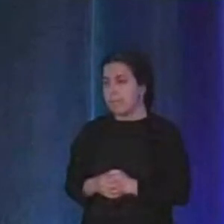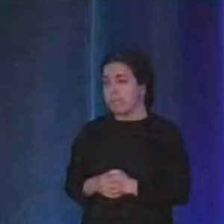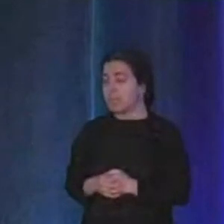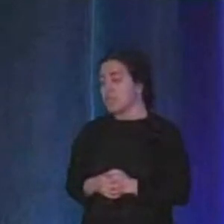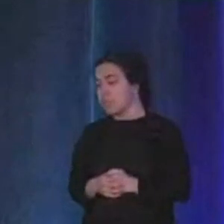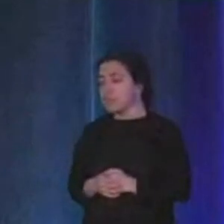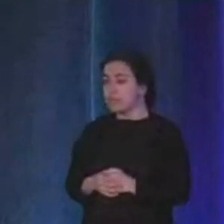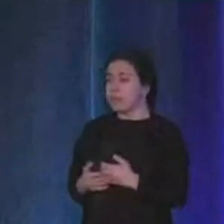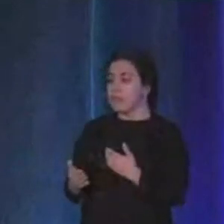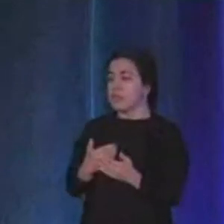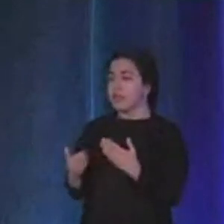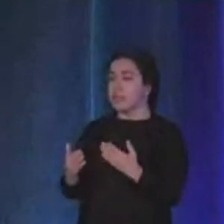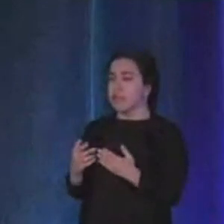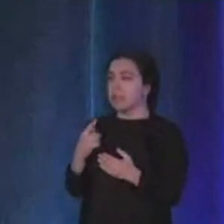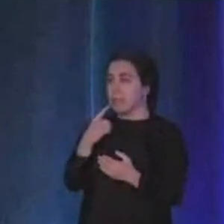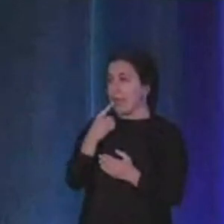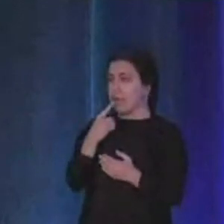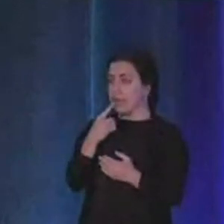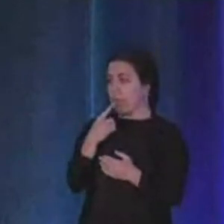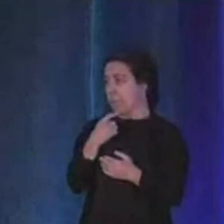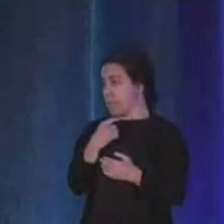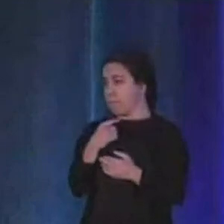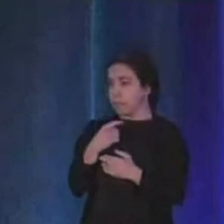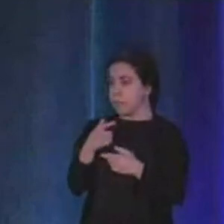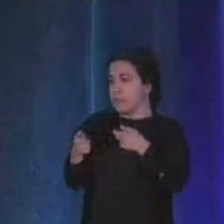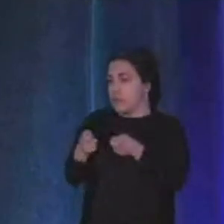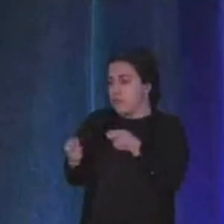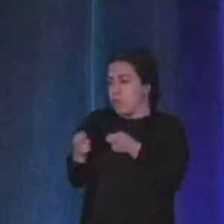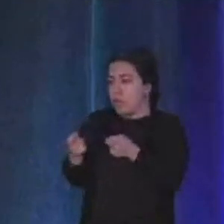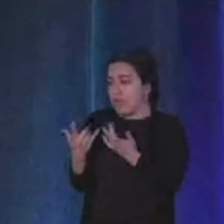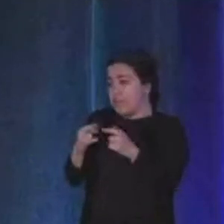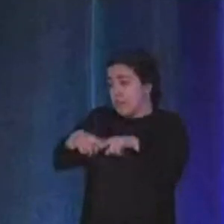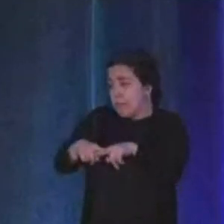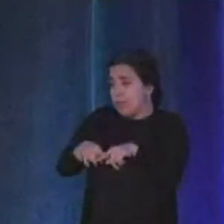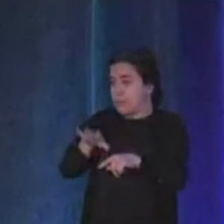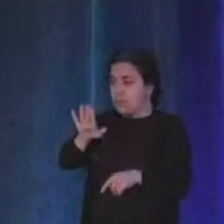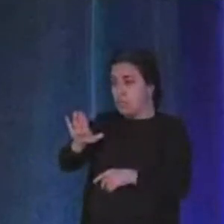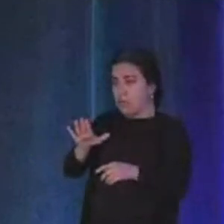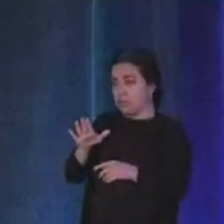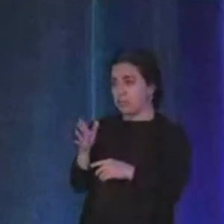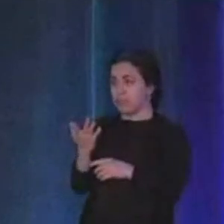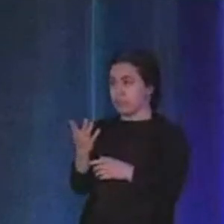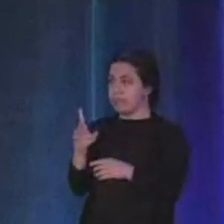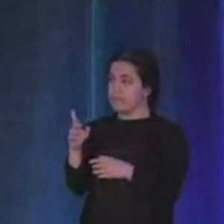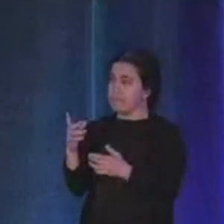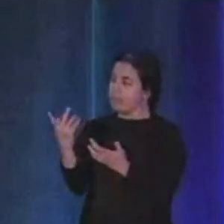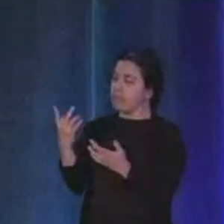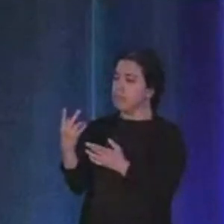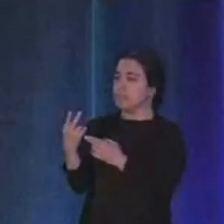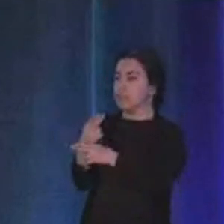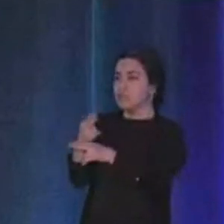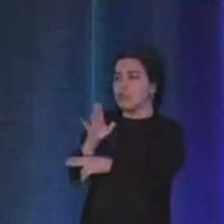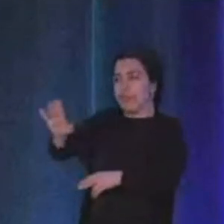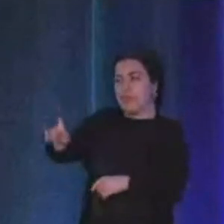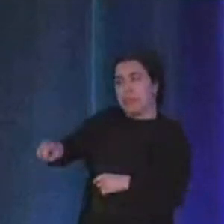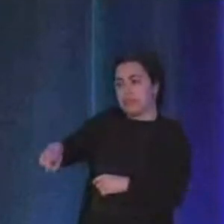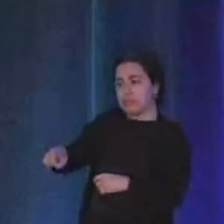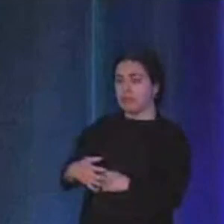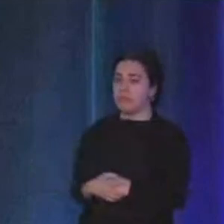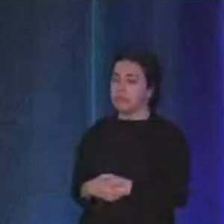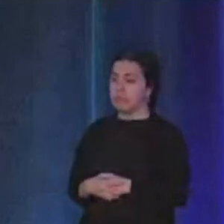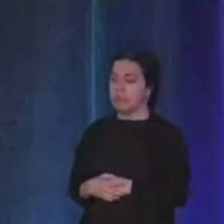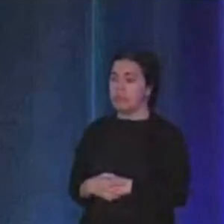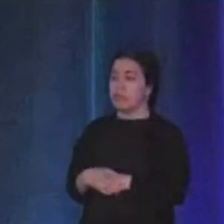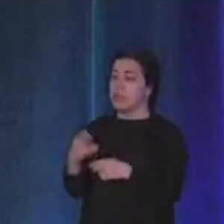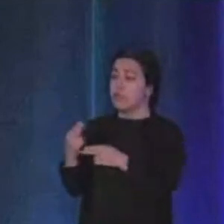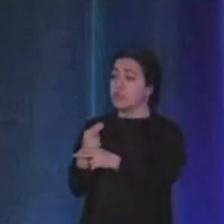Yeah, even like mouth control, it really depends on what you have going on. Yeah. Including accessibility immersives as